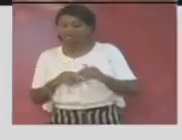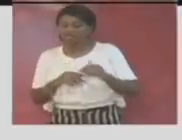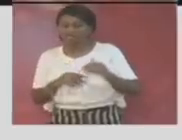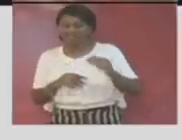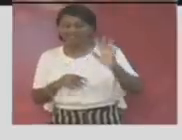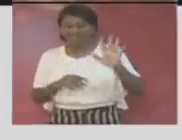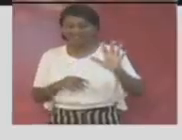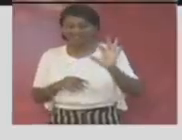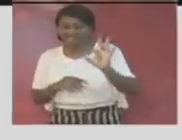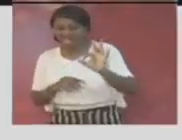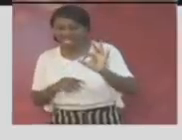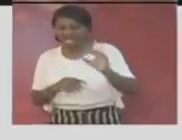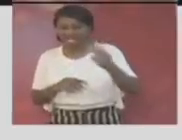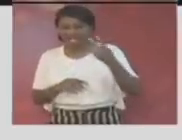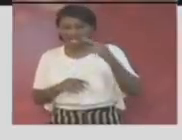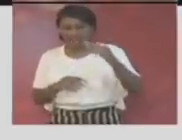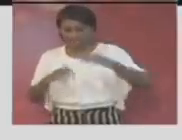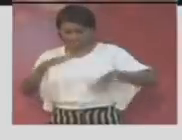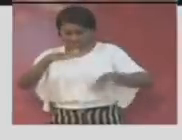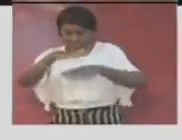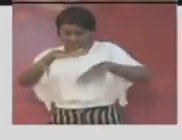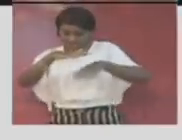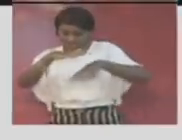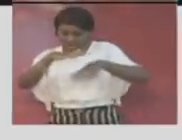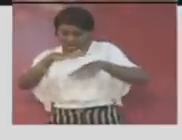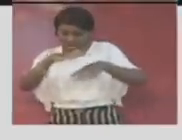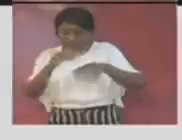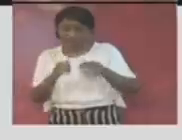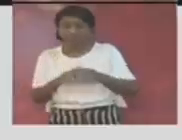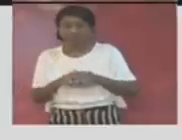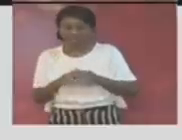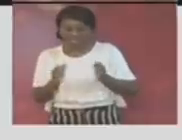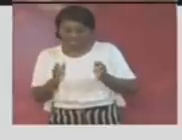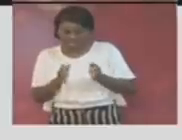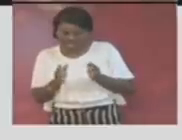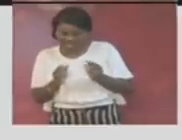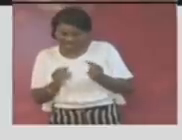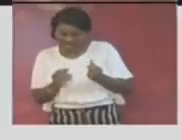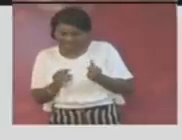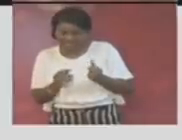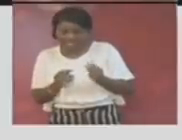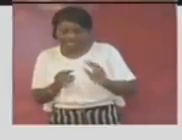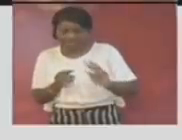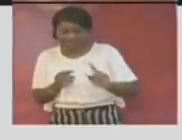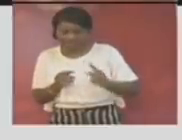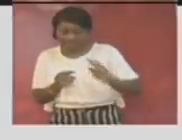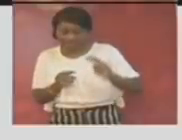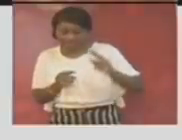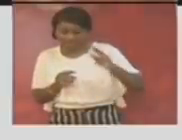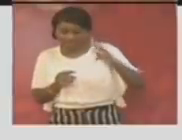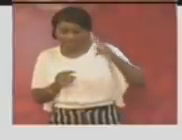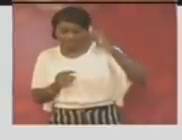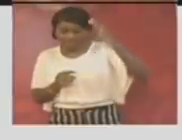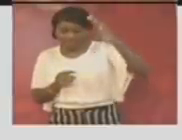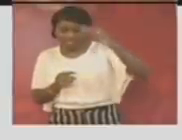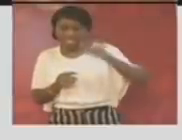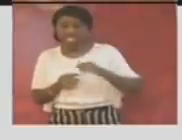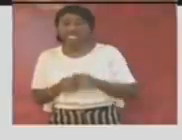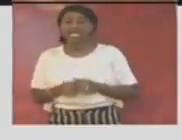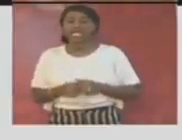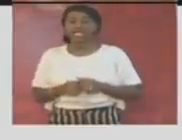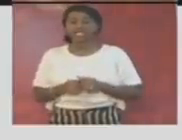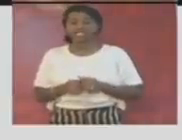to 9, etc. If you look at the bottom few bars, the first, second, third, fourth, fifth, even sixth bars,